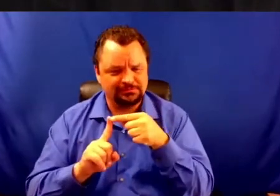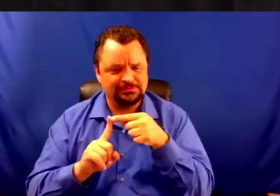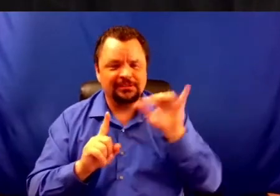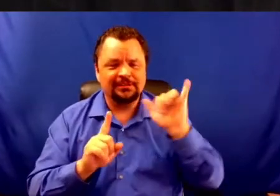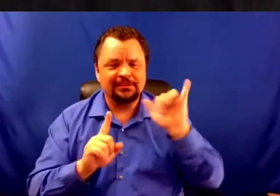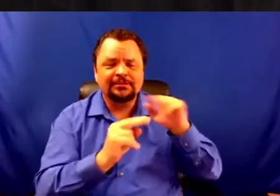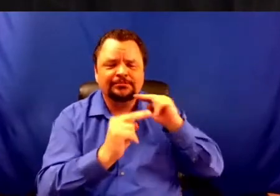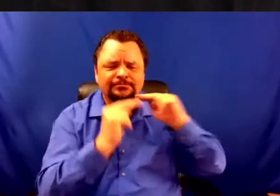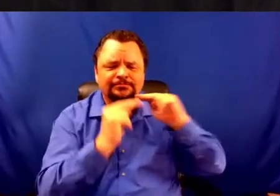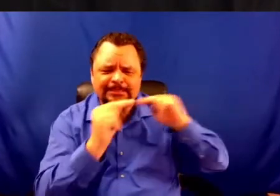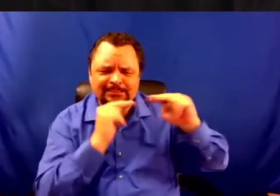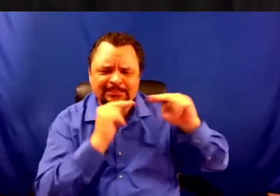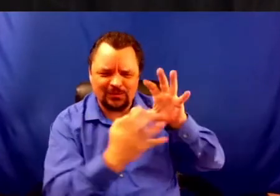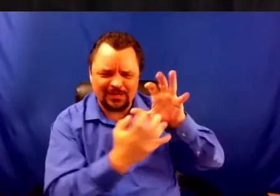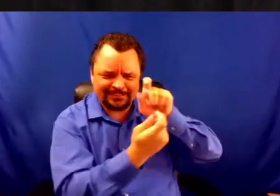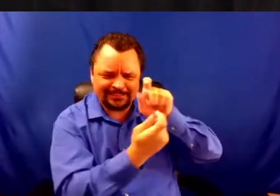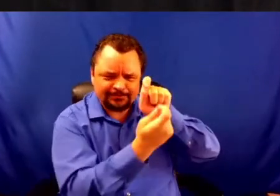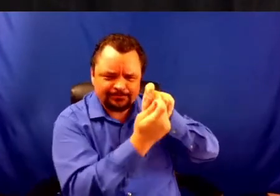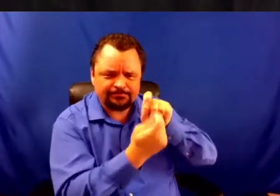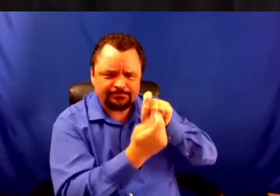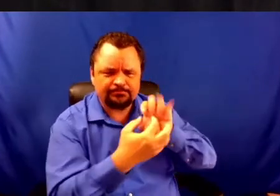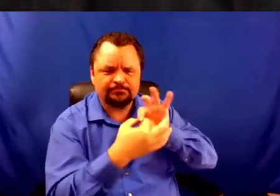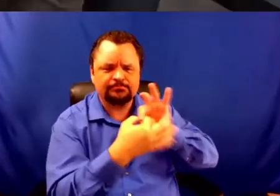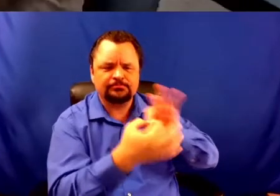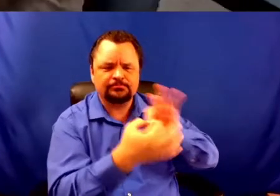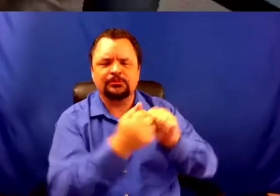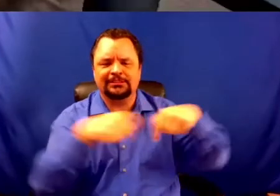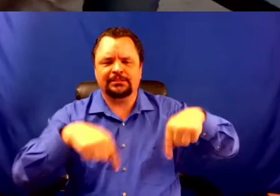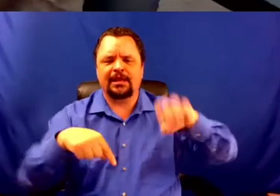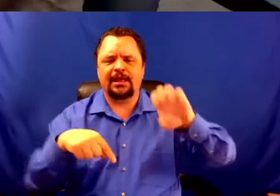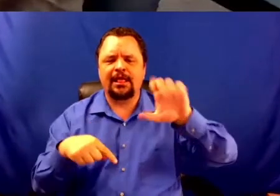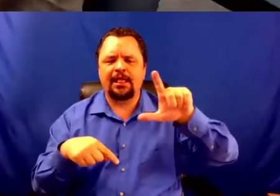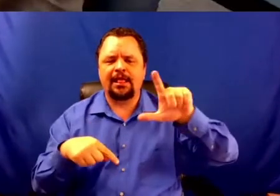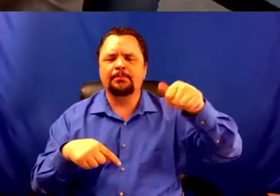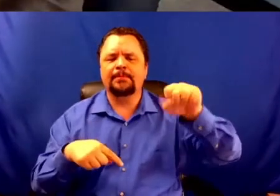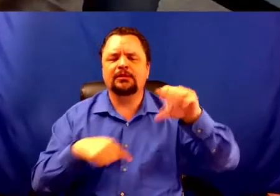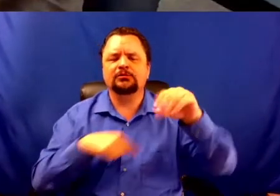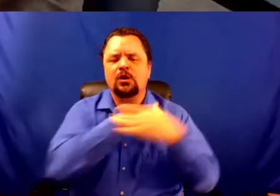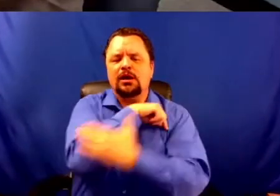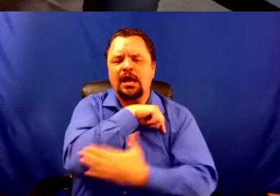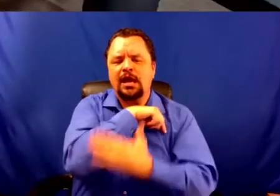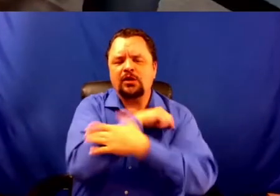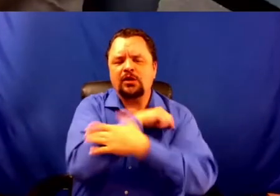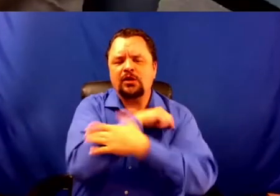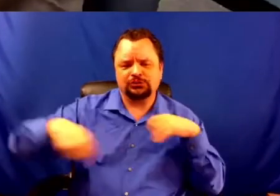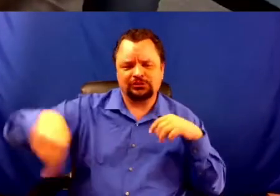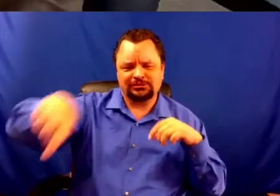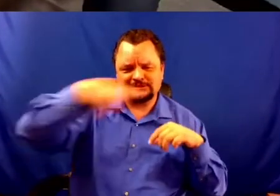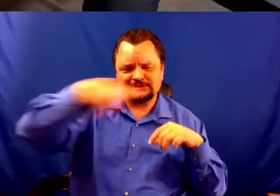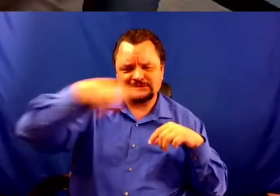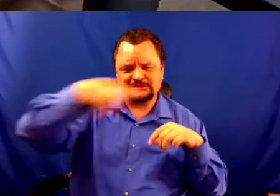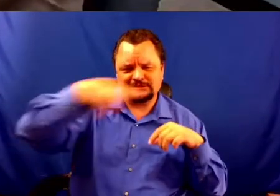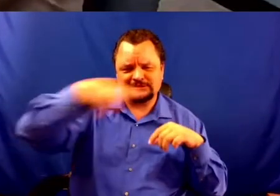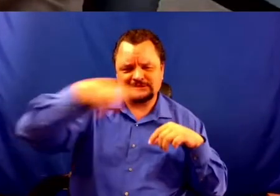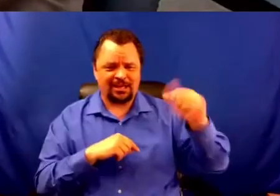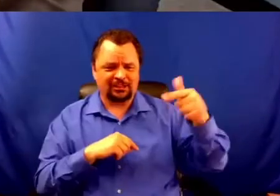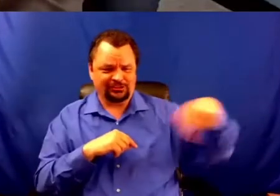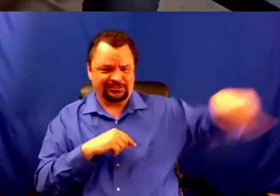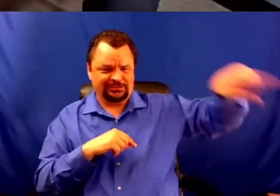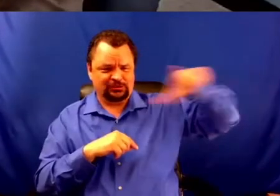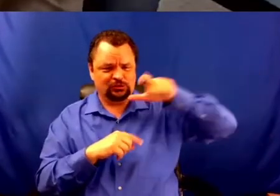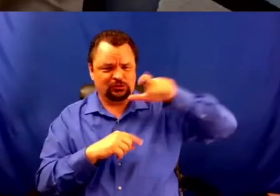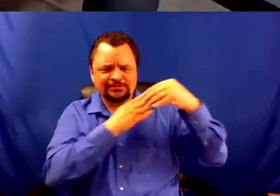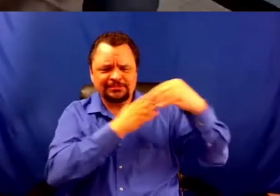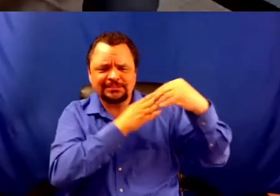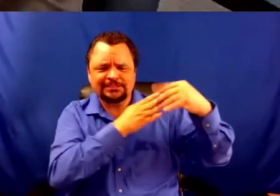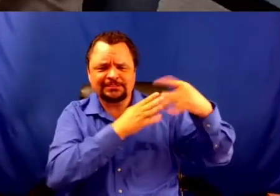that specifically included El Paso County commissioners, along with, again, the attorney general who led the negotiations on